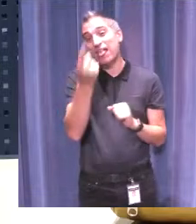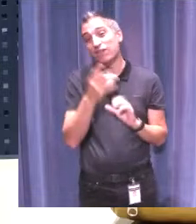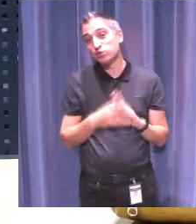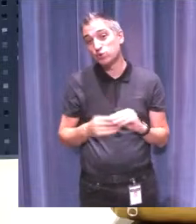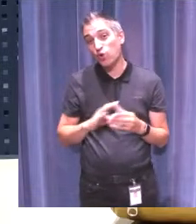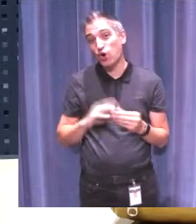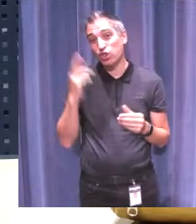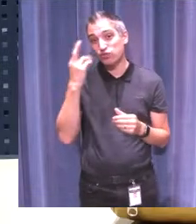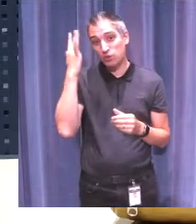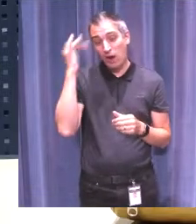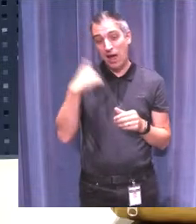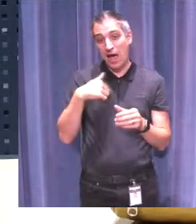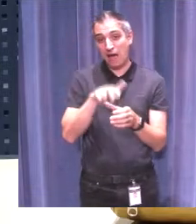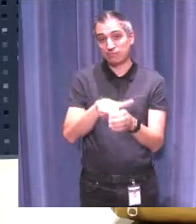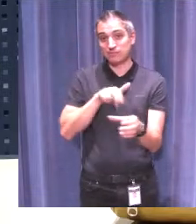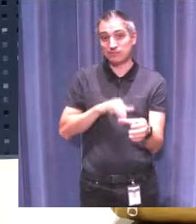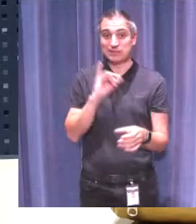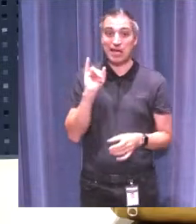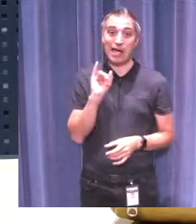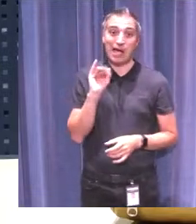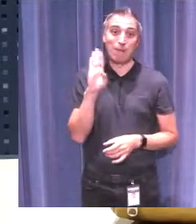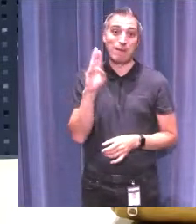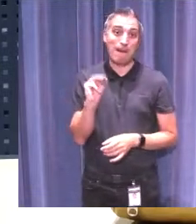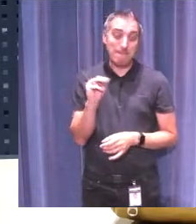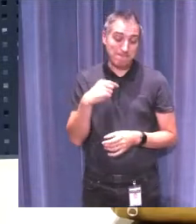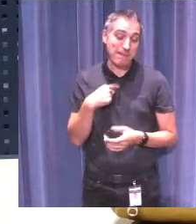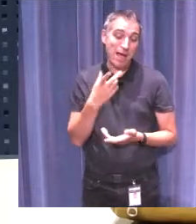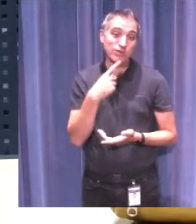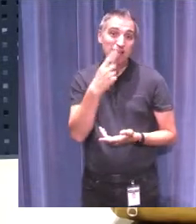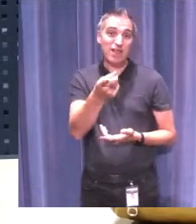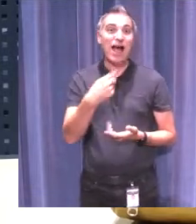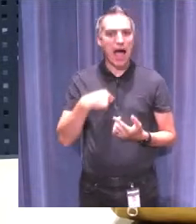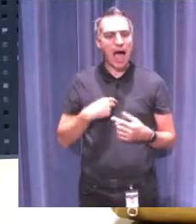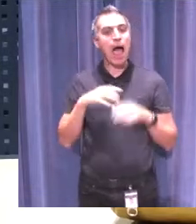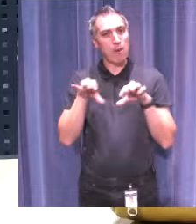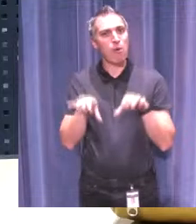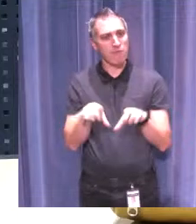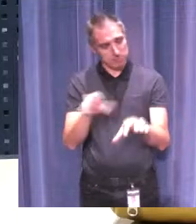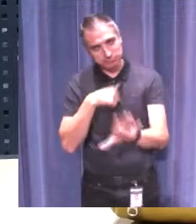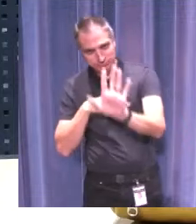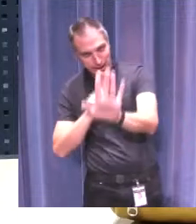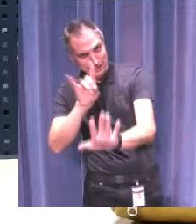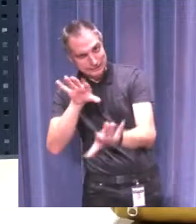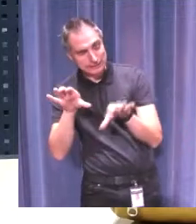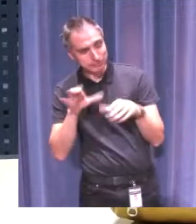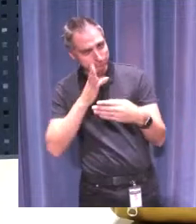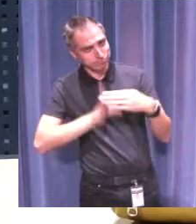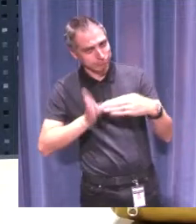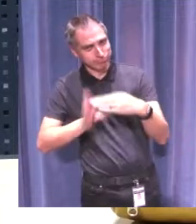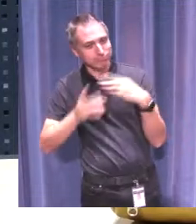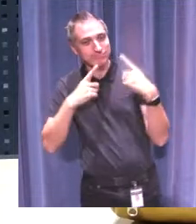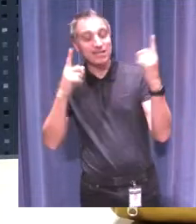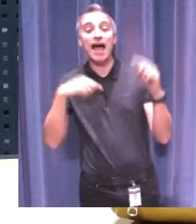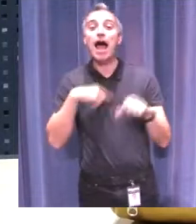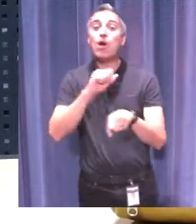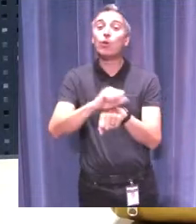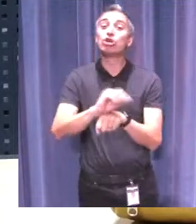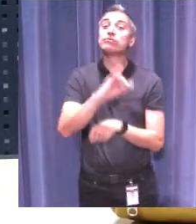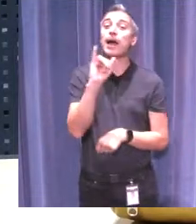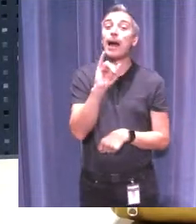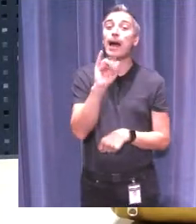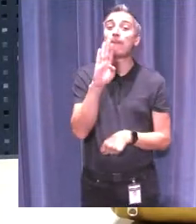I left IBM. I think that fits here nicely. I was performing, by the way. I was at IBM as